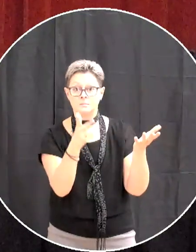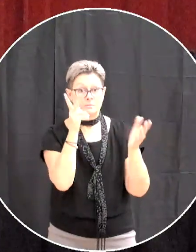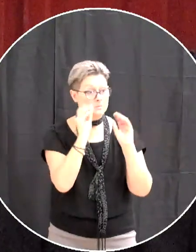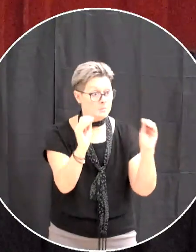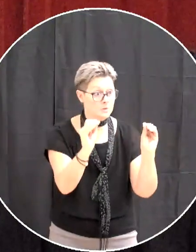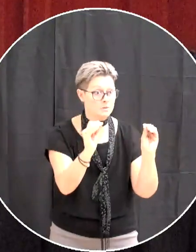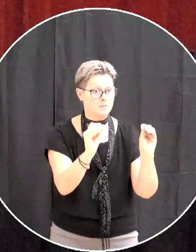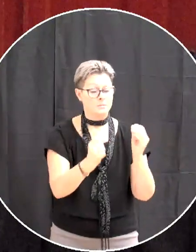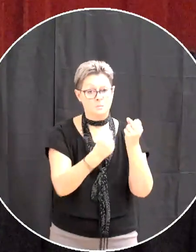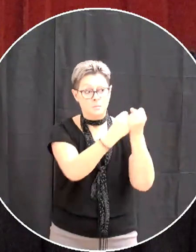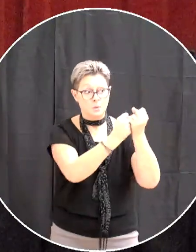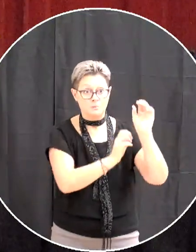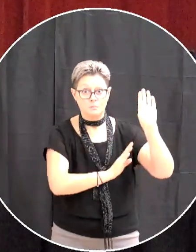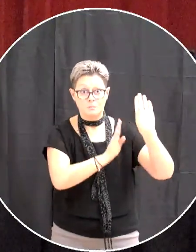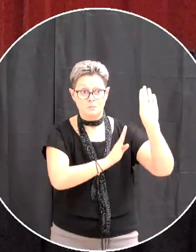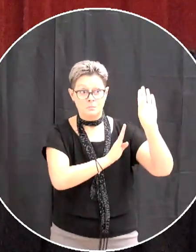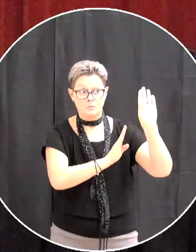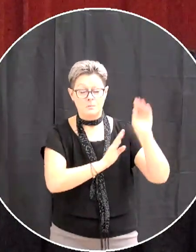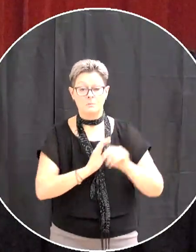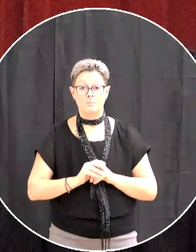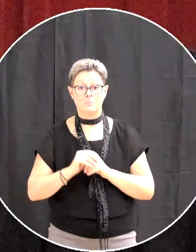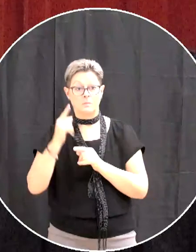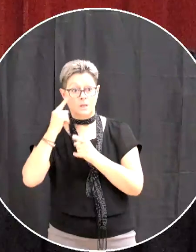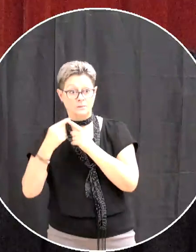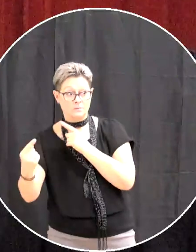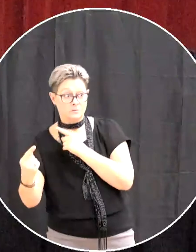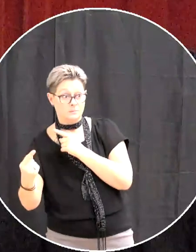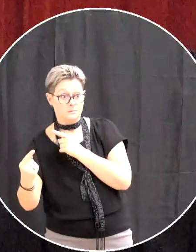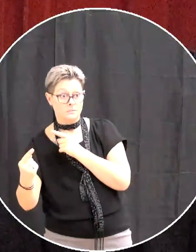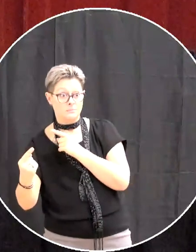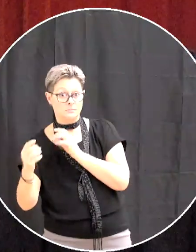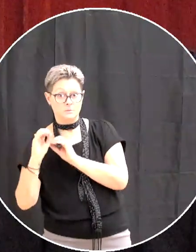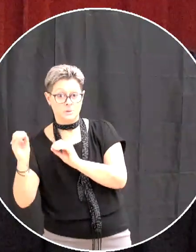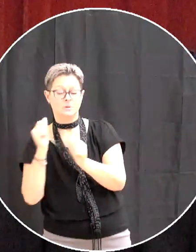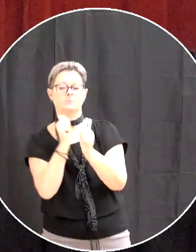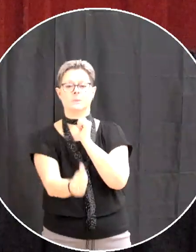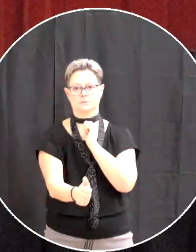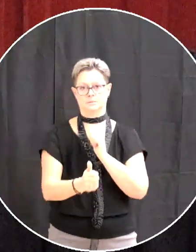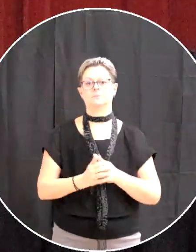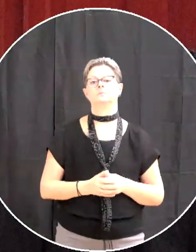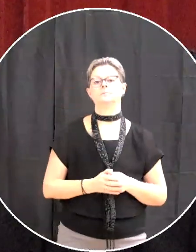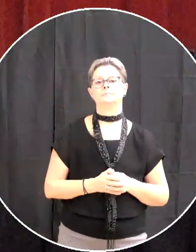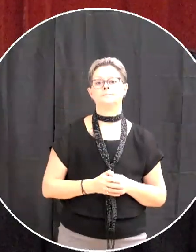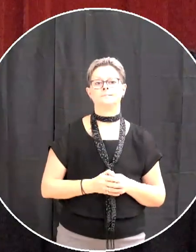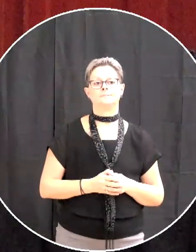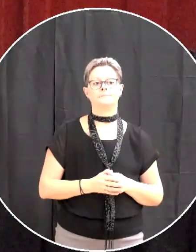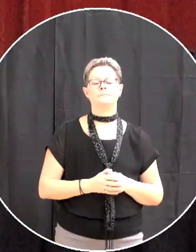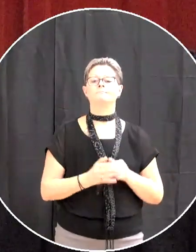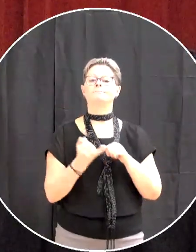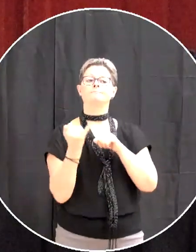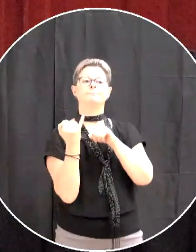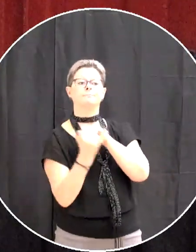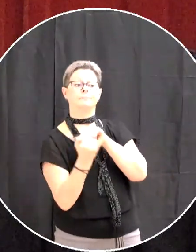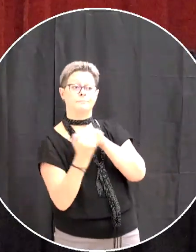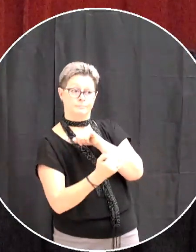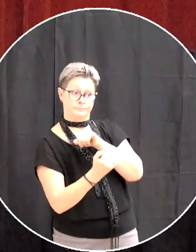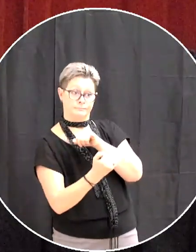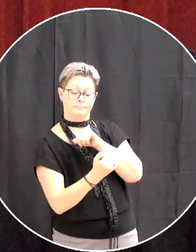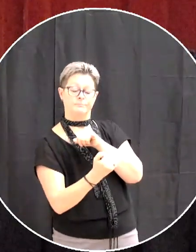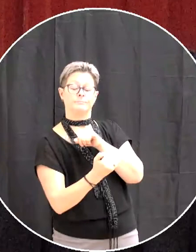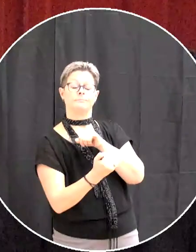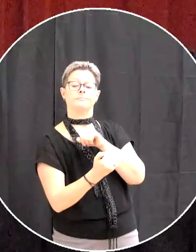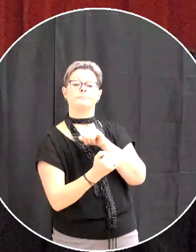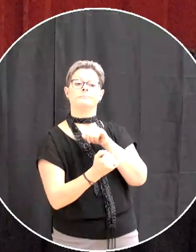favour? Aye. Those against? Motion carries. Lastly, Chair, I move the board